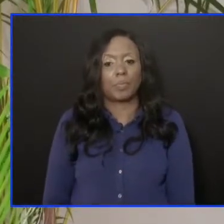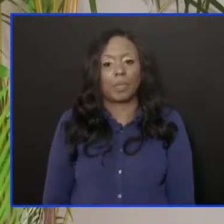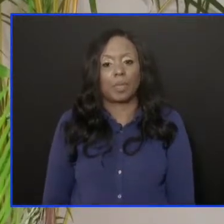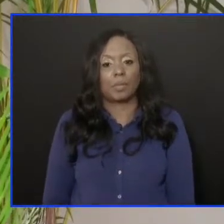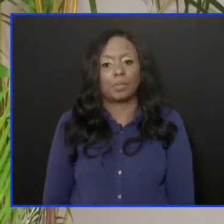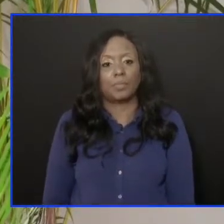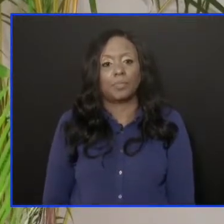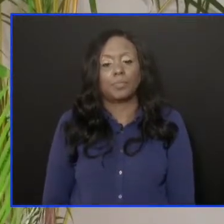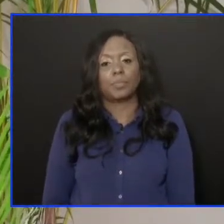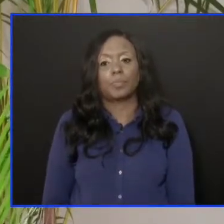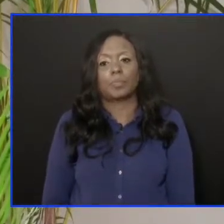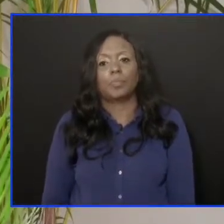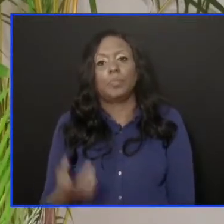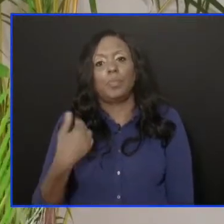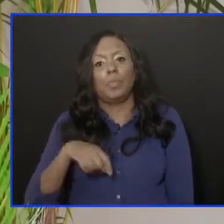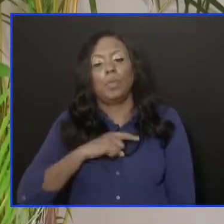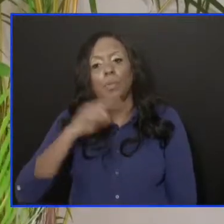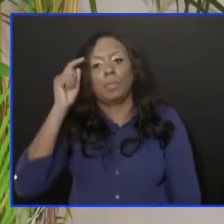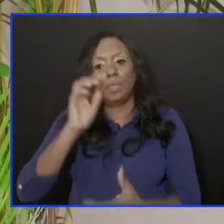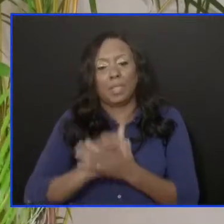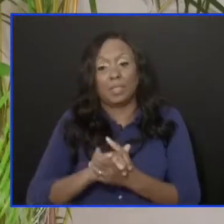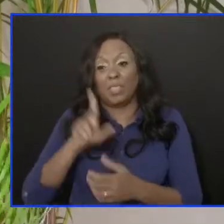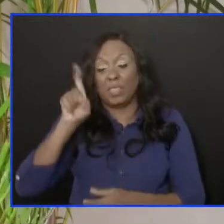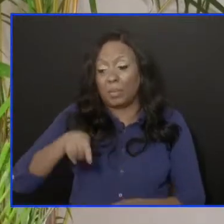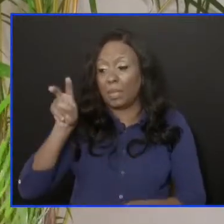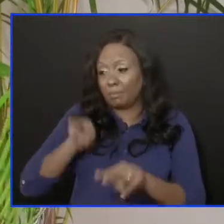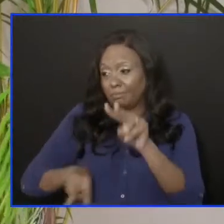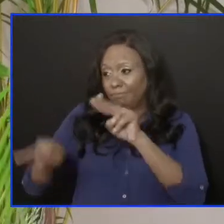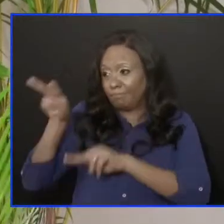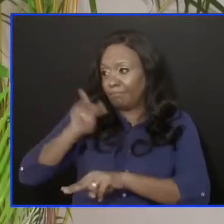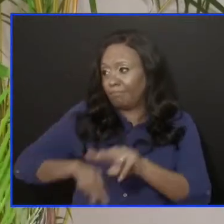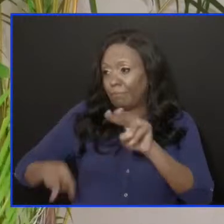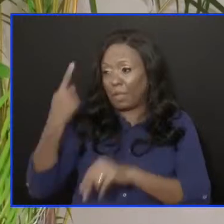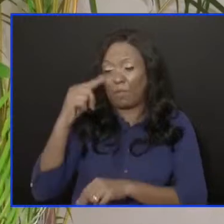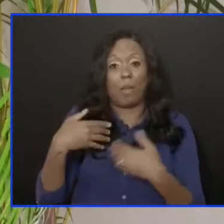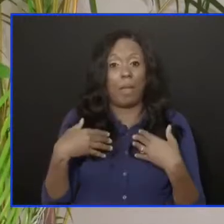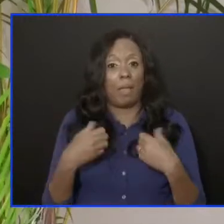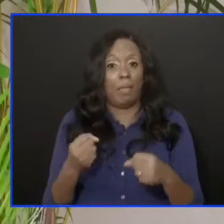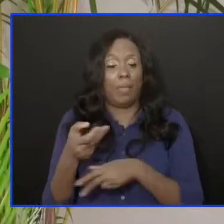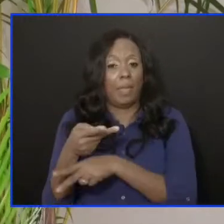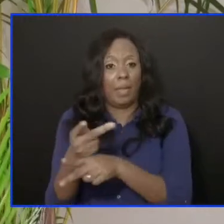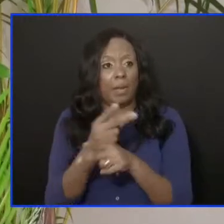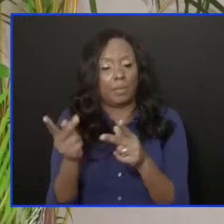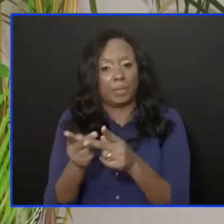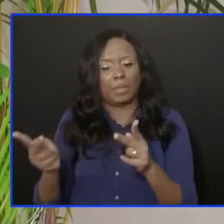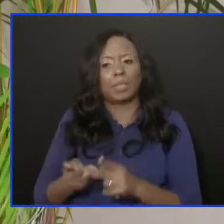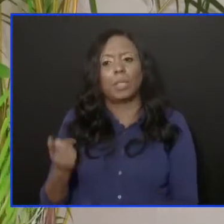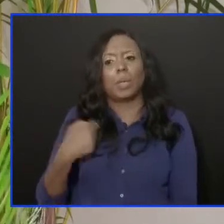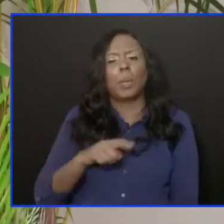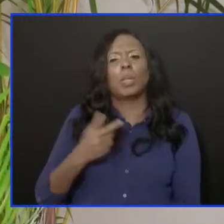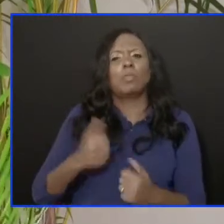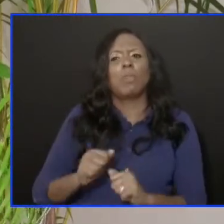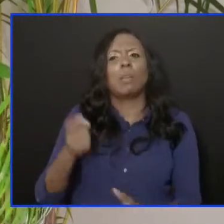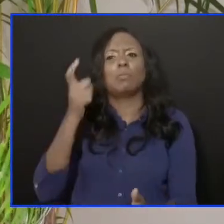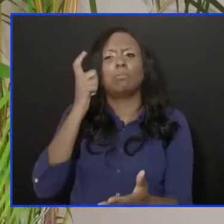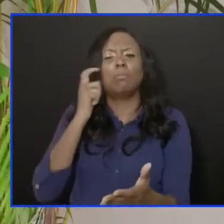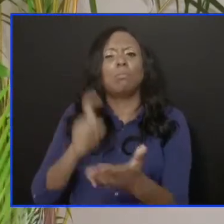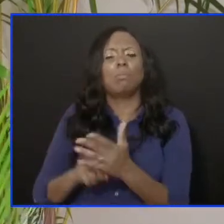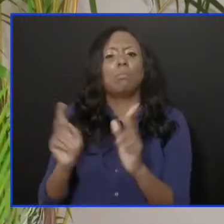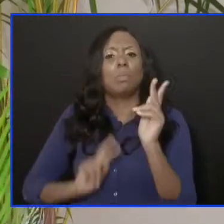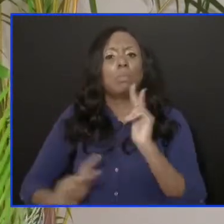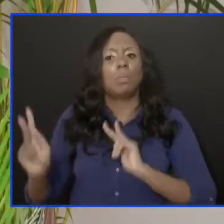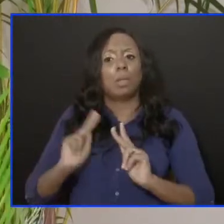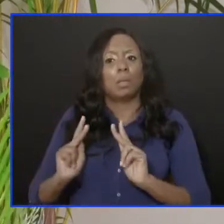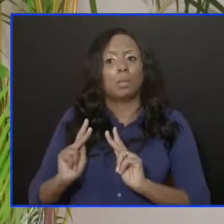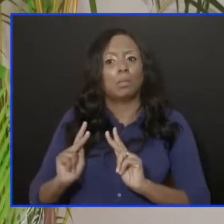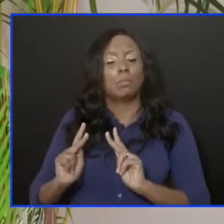must be surveillance at healthcare facilities, which means that we look for people who are infected even before they become